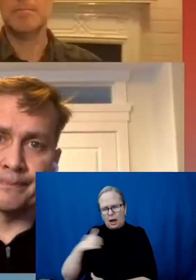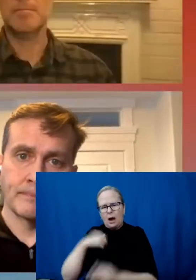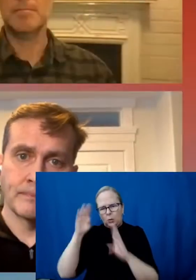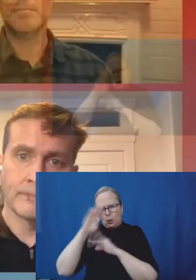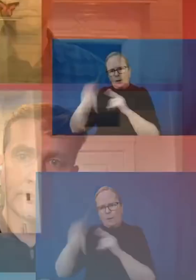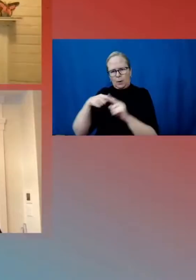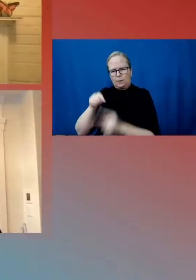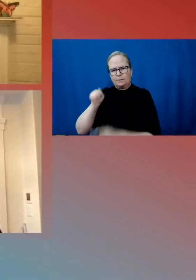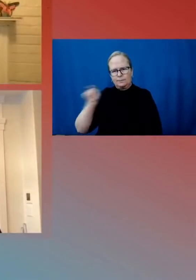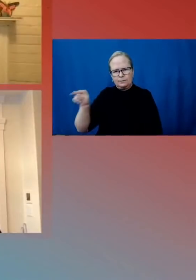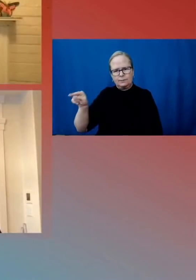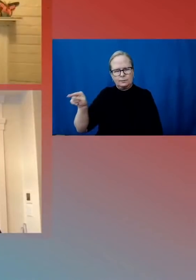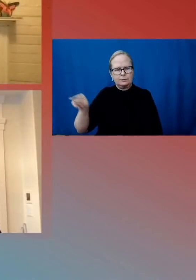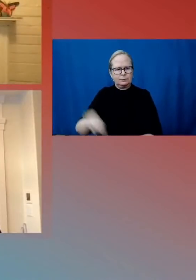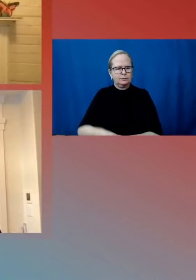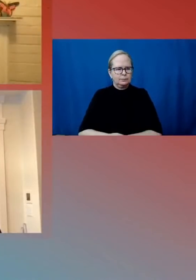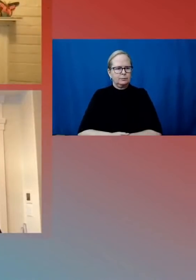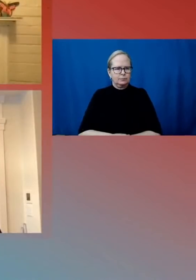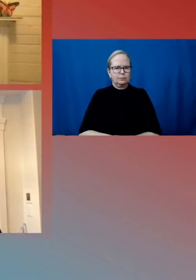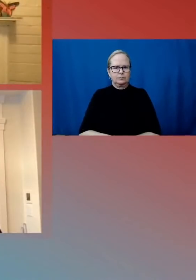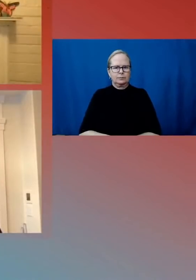about.